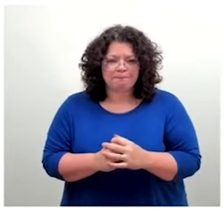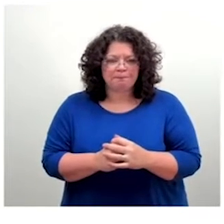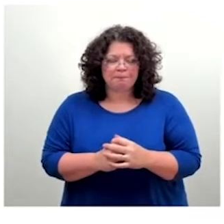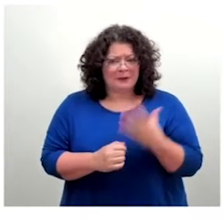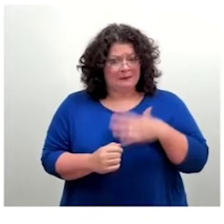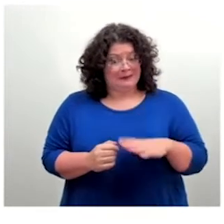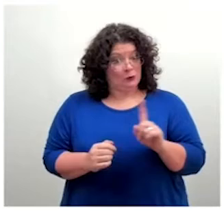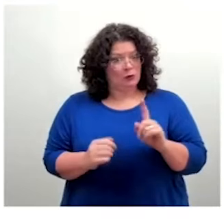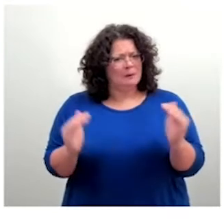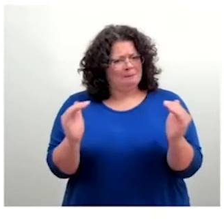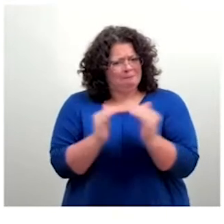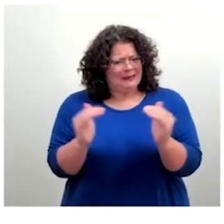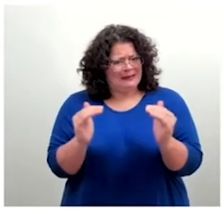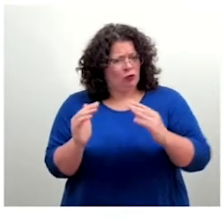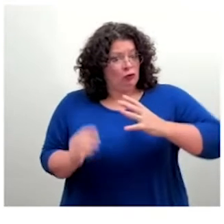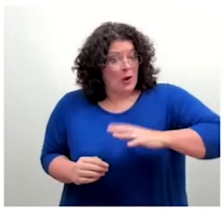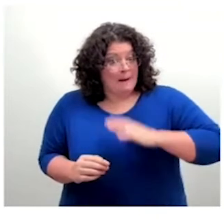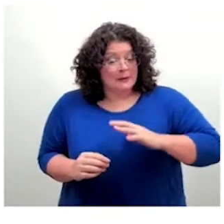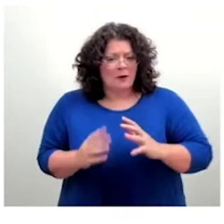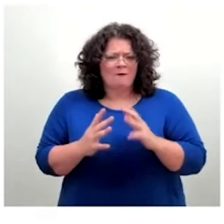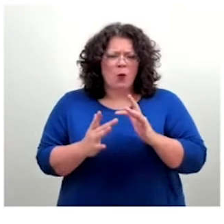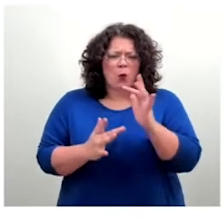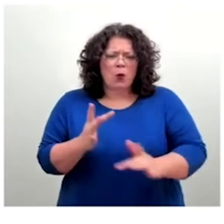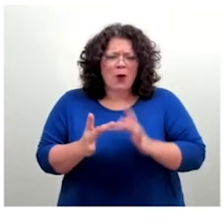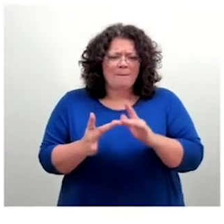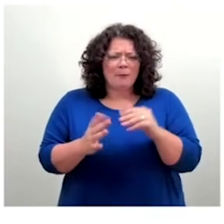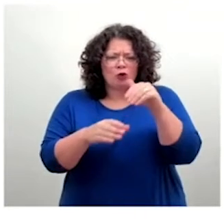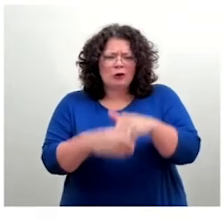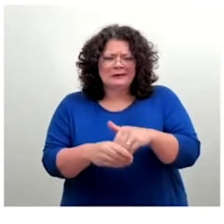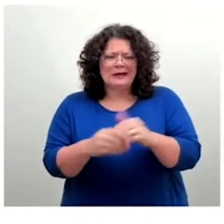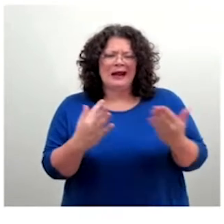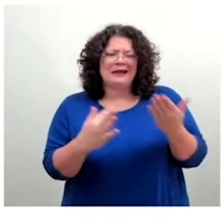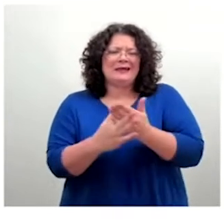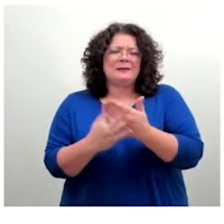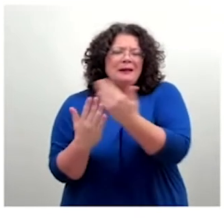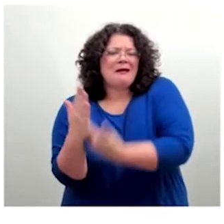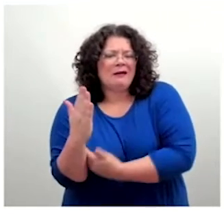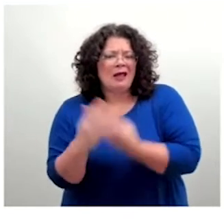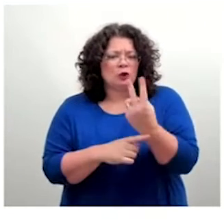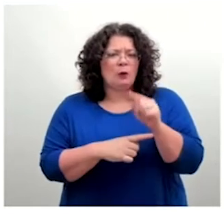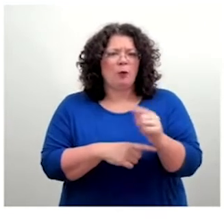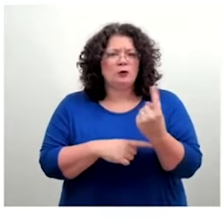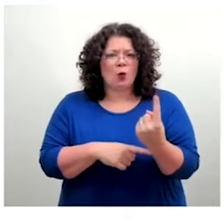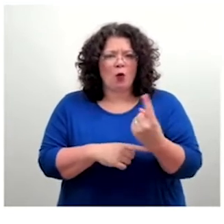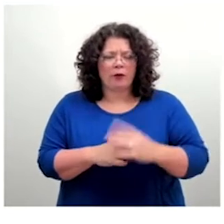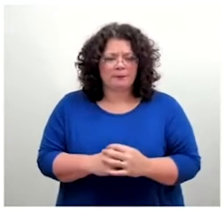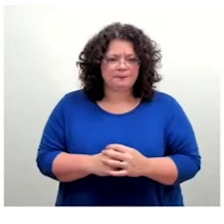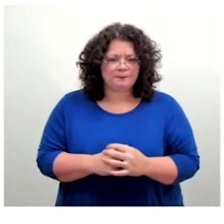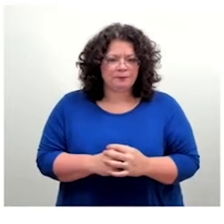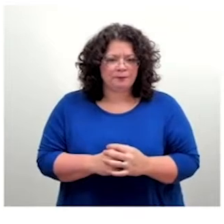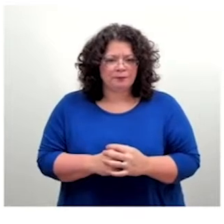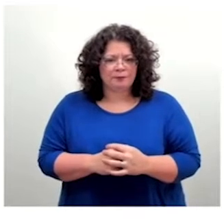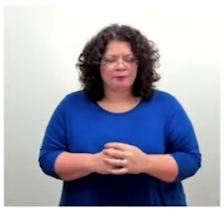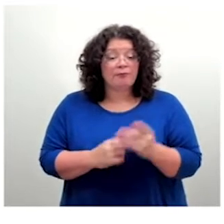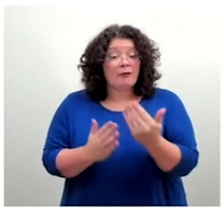that can be followed to make web pages, services and documents more accessible. The guidelines are broken down into 3 levels. Level A